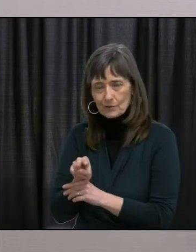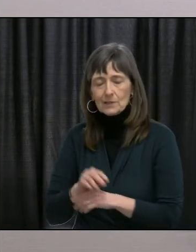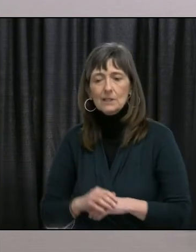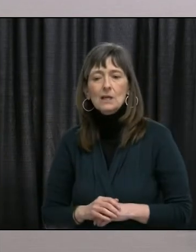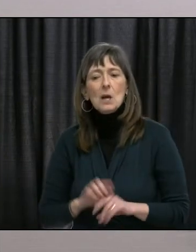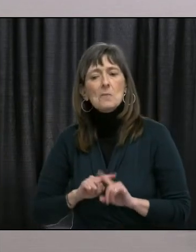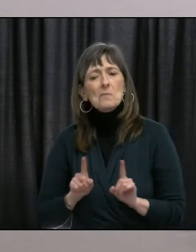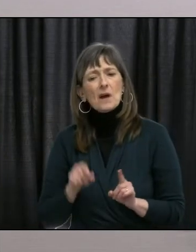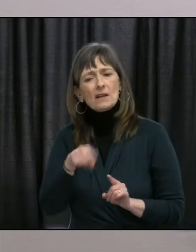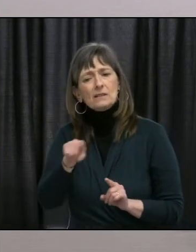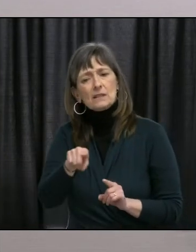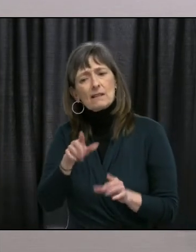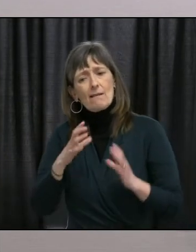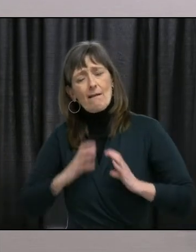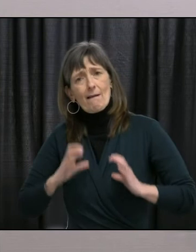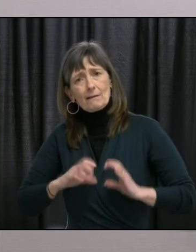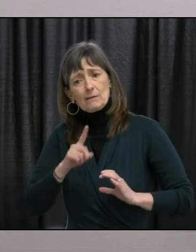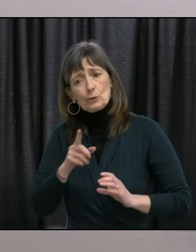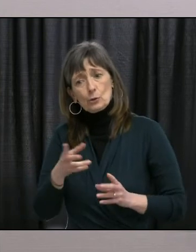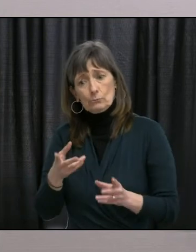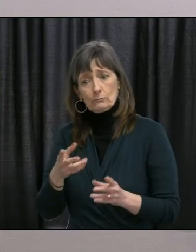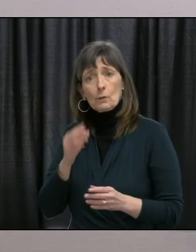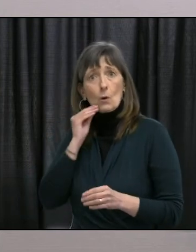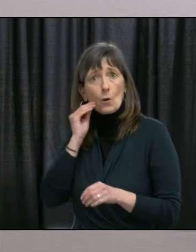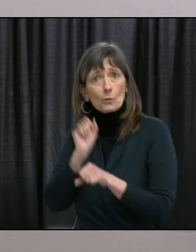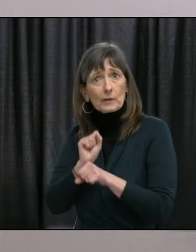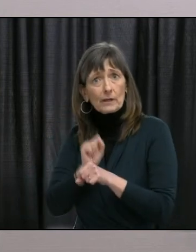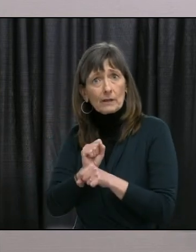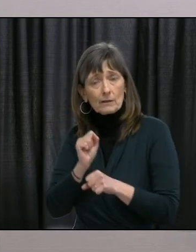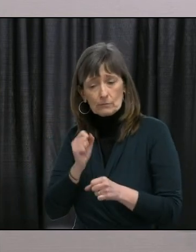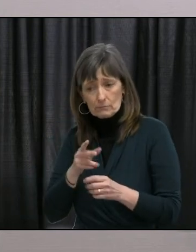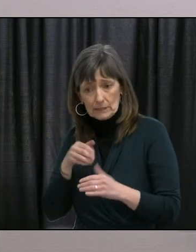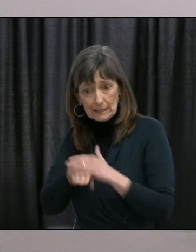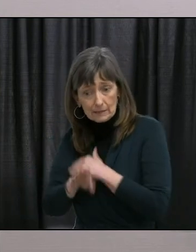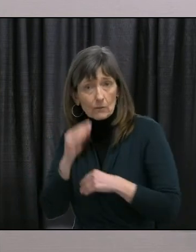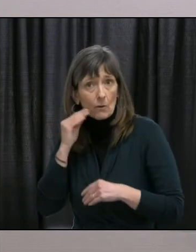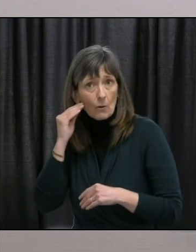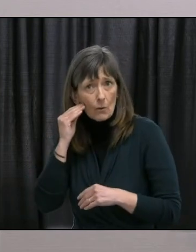people come into their home over the span of time?